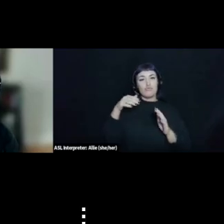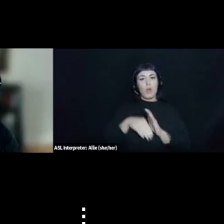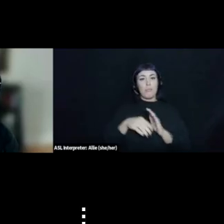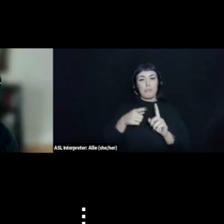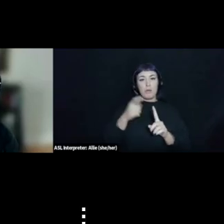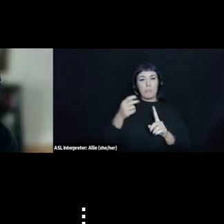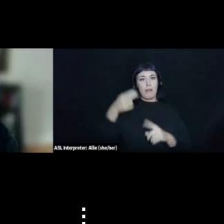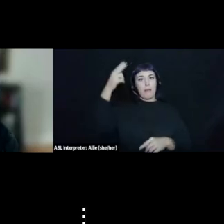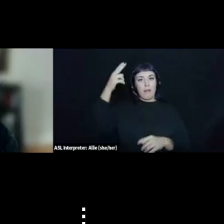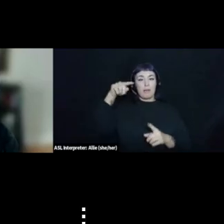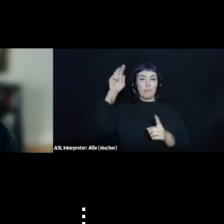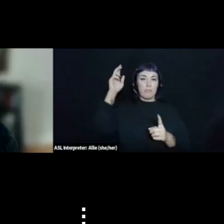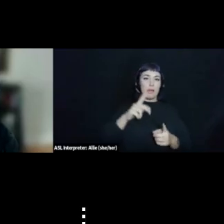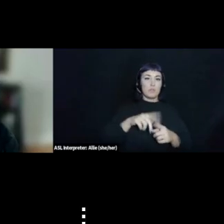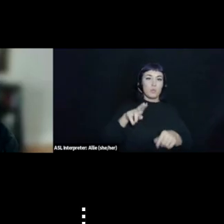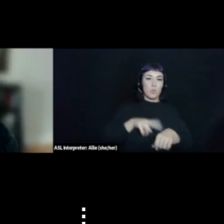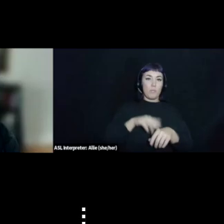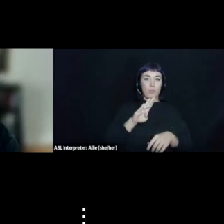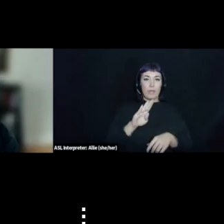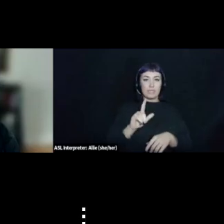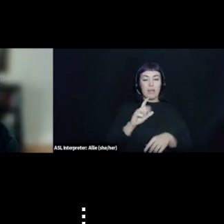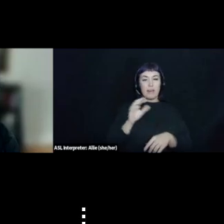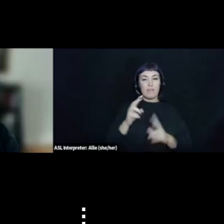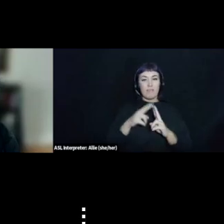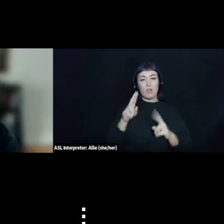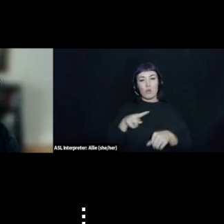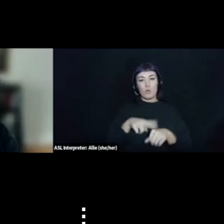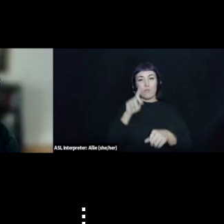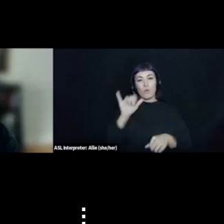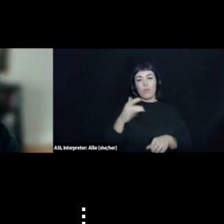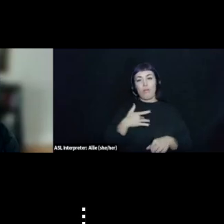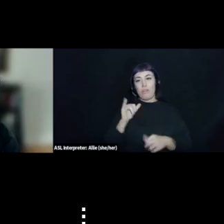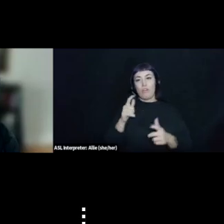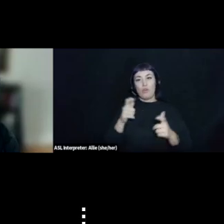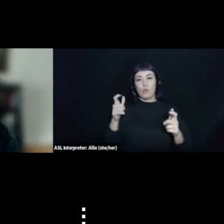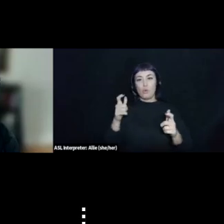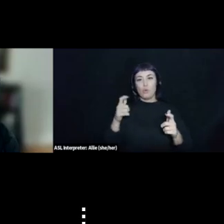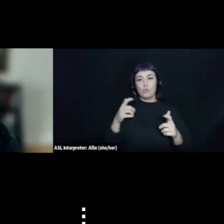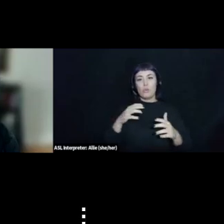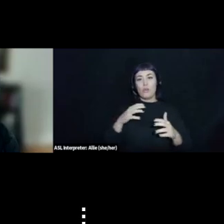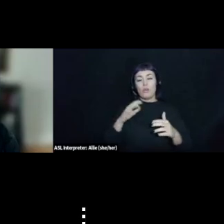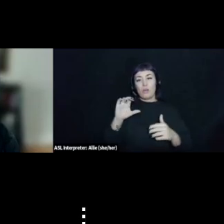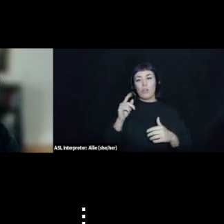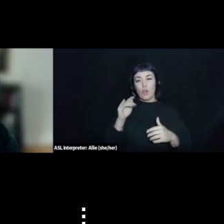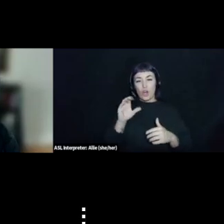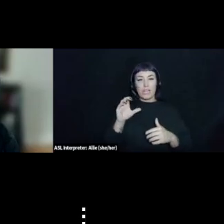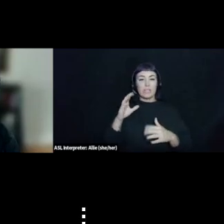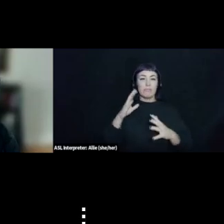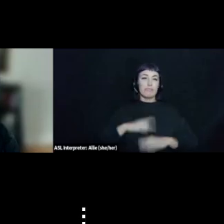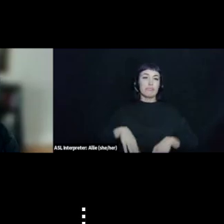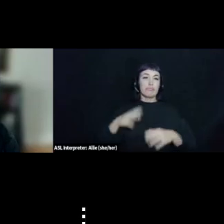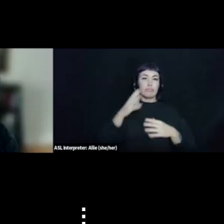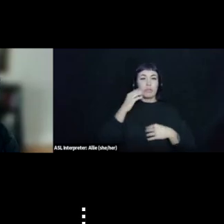big high to your normal baseline. And it's very normal for that to feel like a huge cathartic experience, and the tears are going to